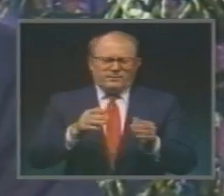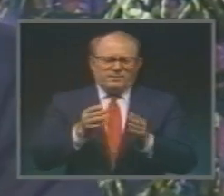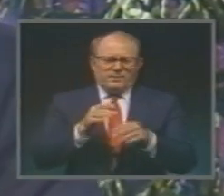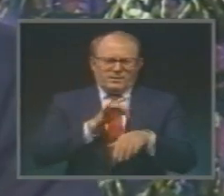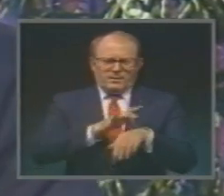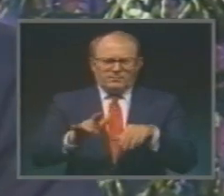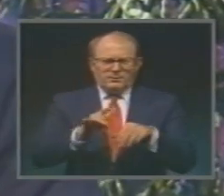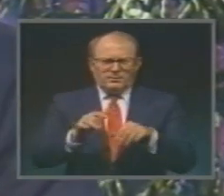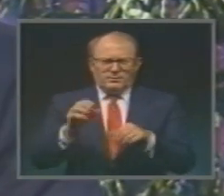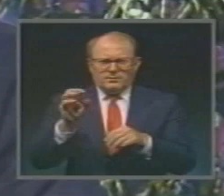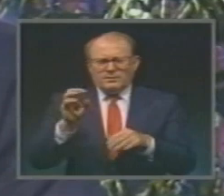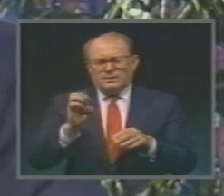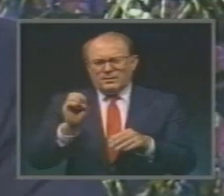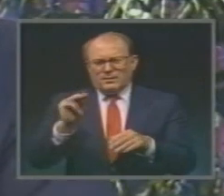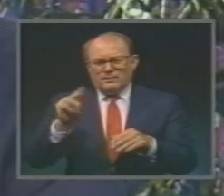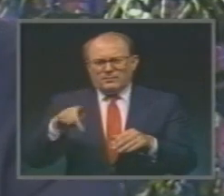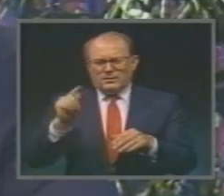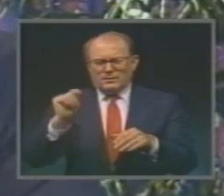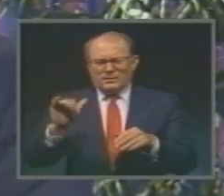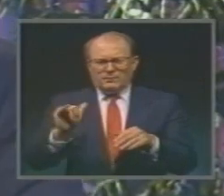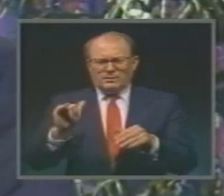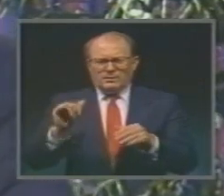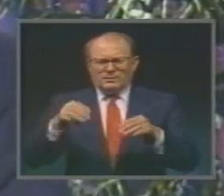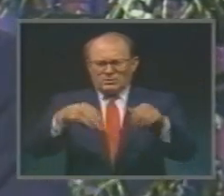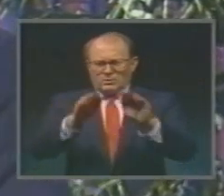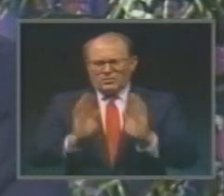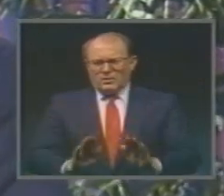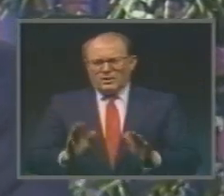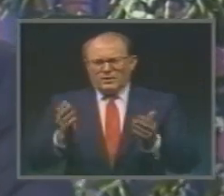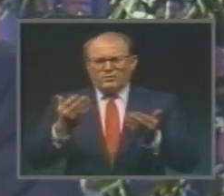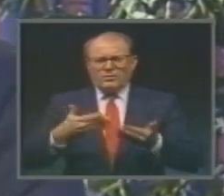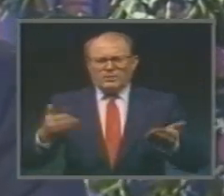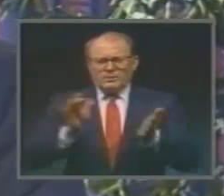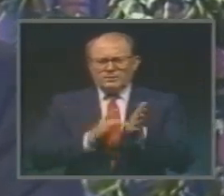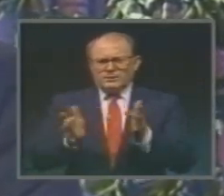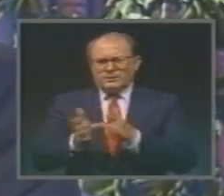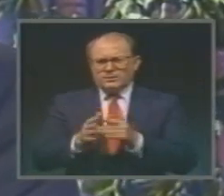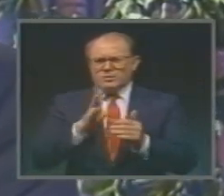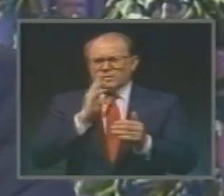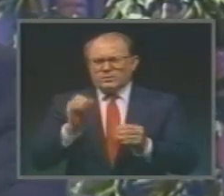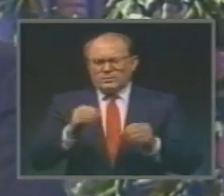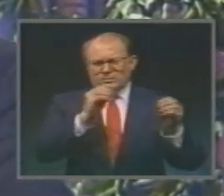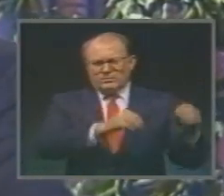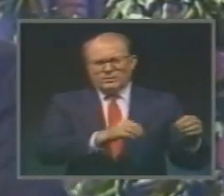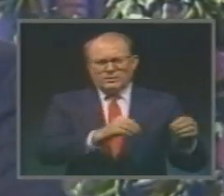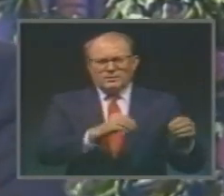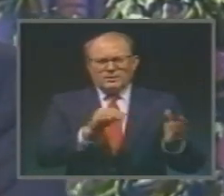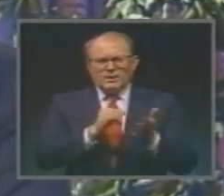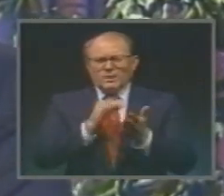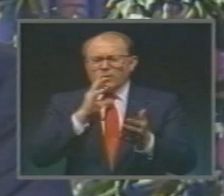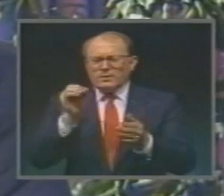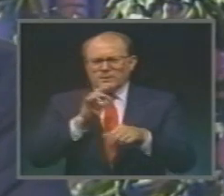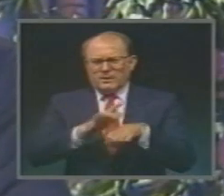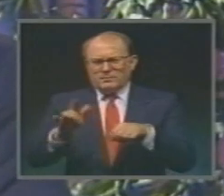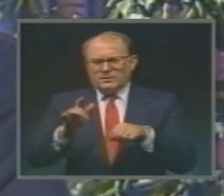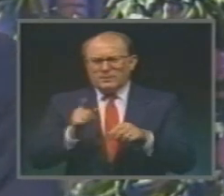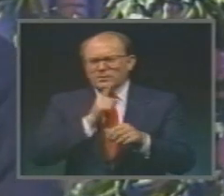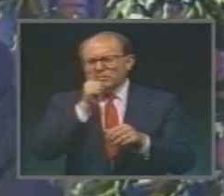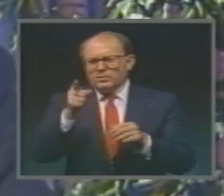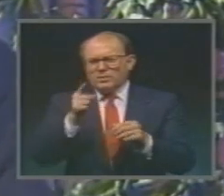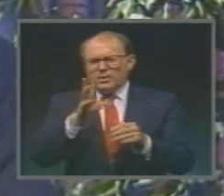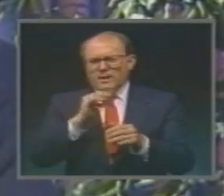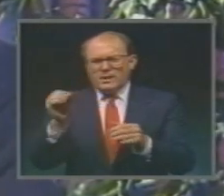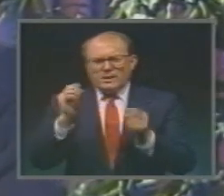tomb. The tomb where they had laid him was empty. It's true.